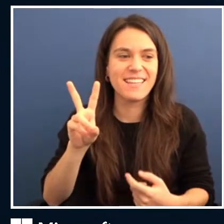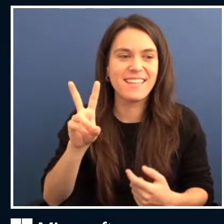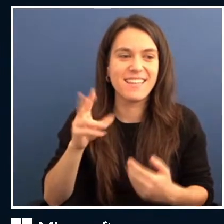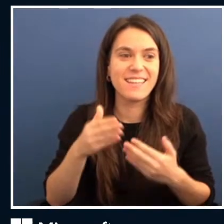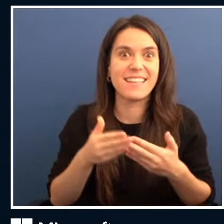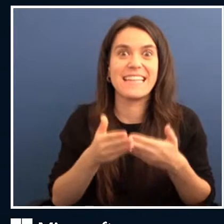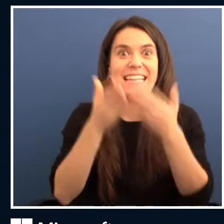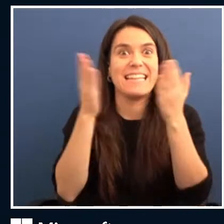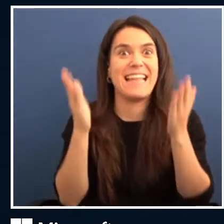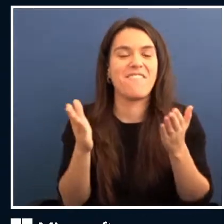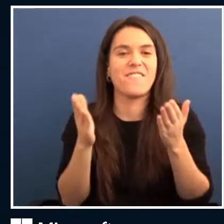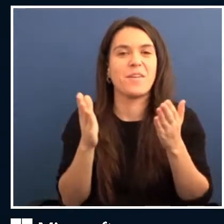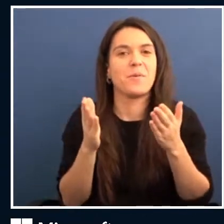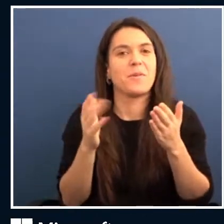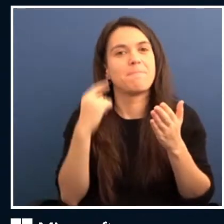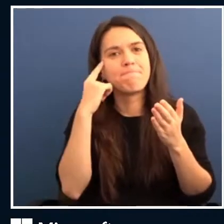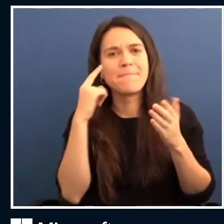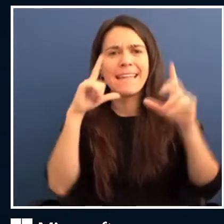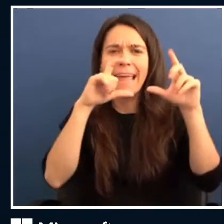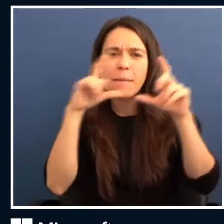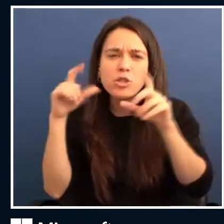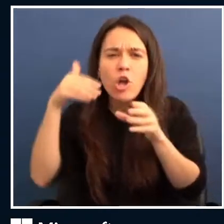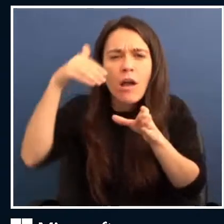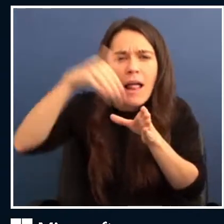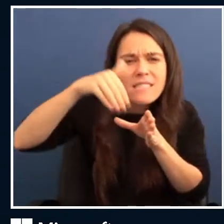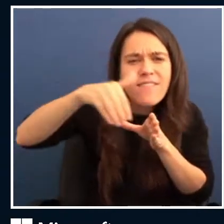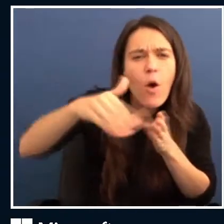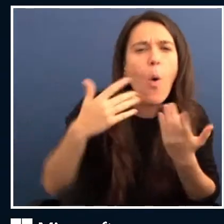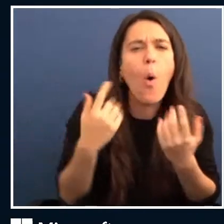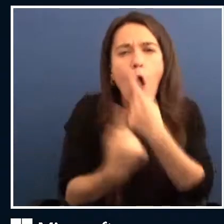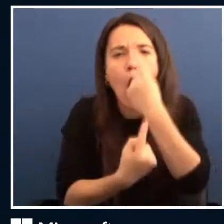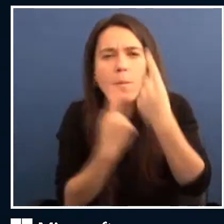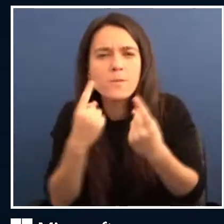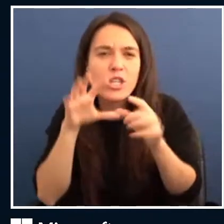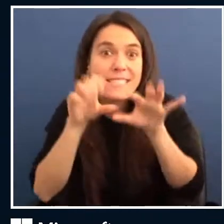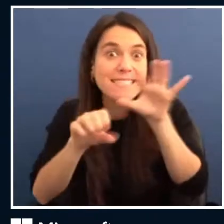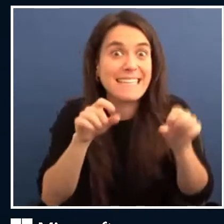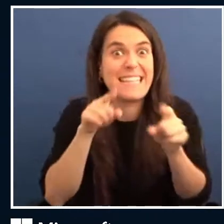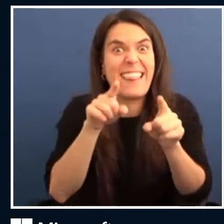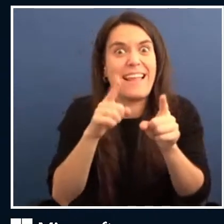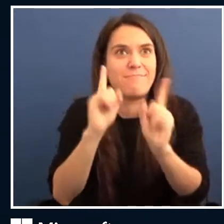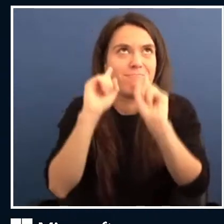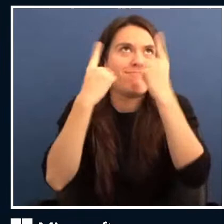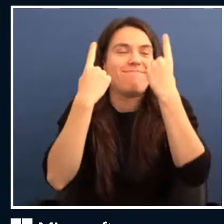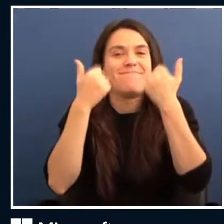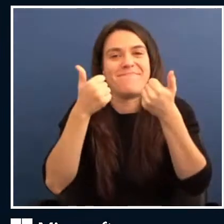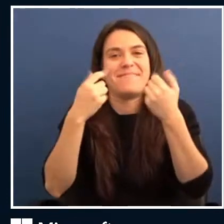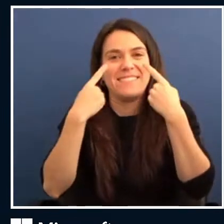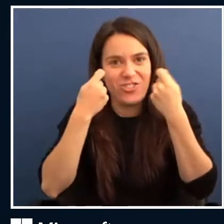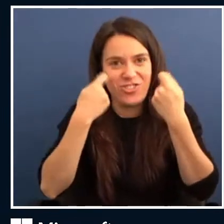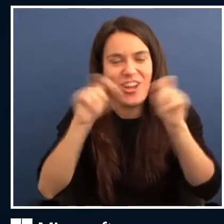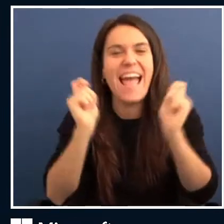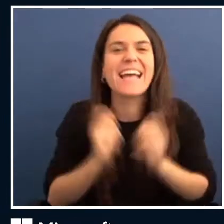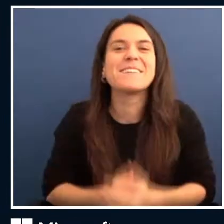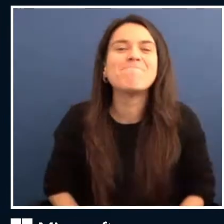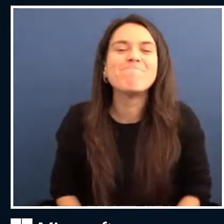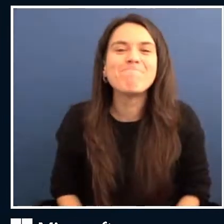of image classification or object detection, that's the first place to go and try